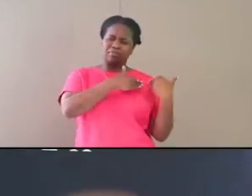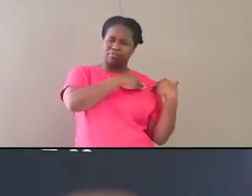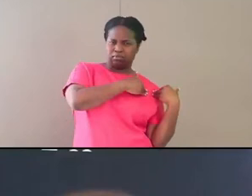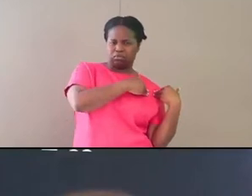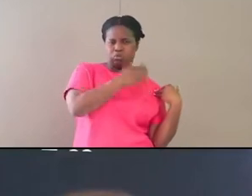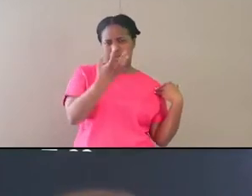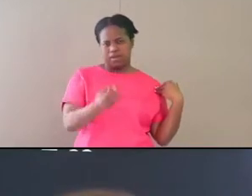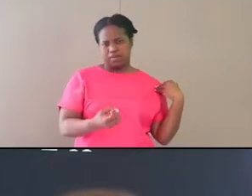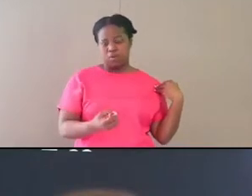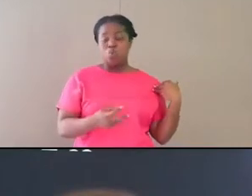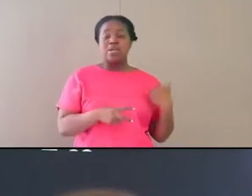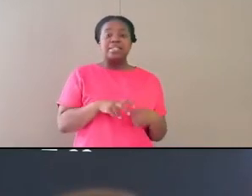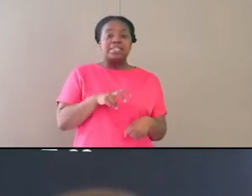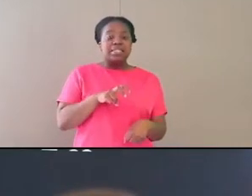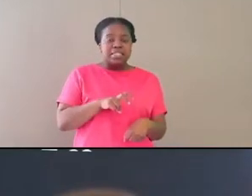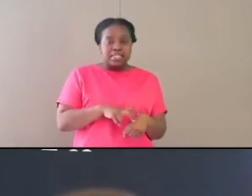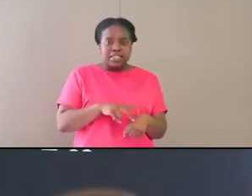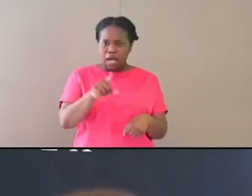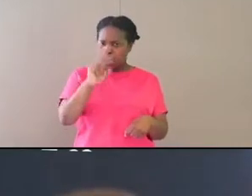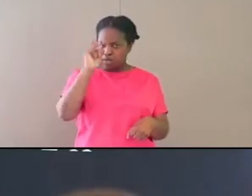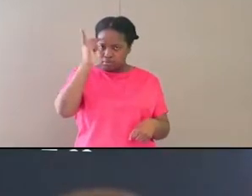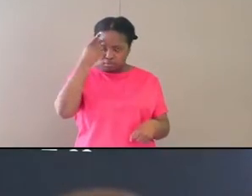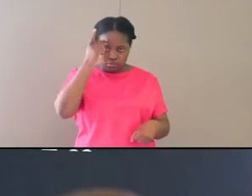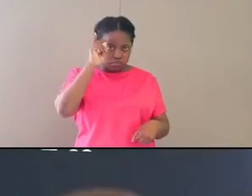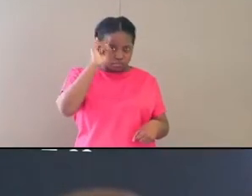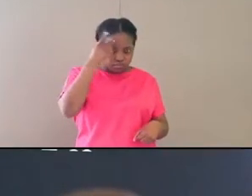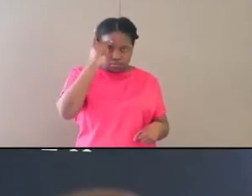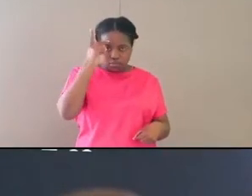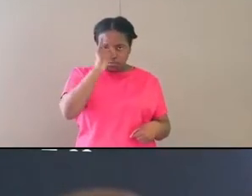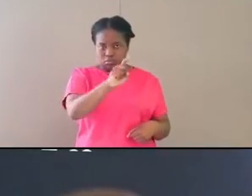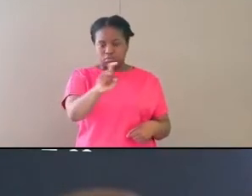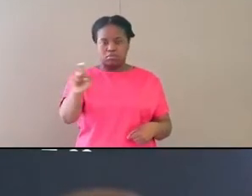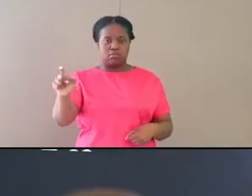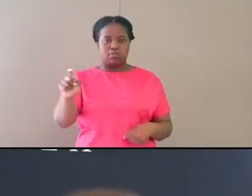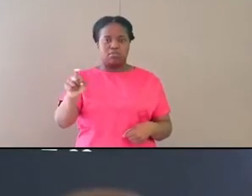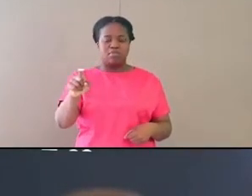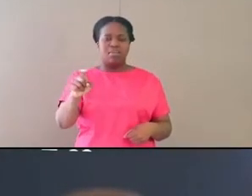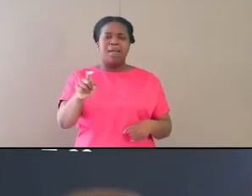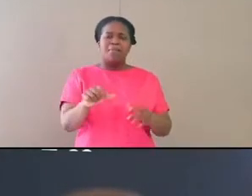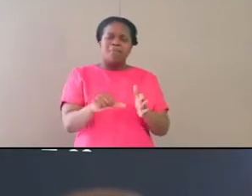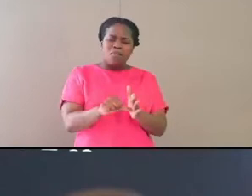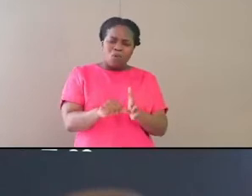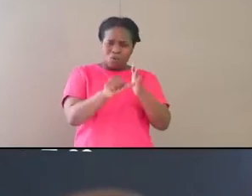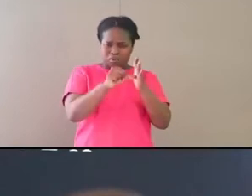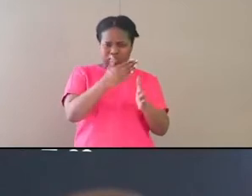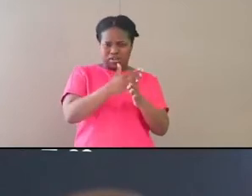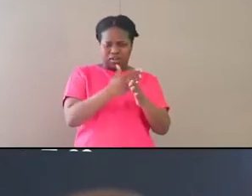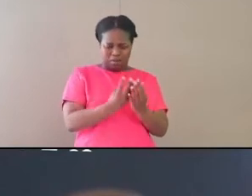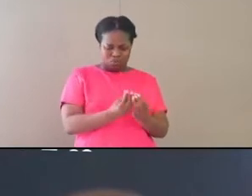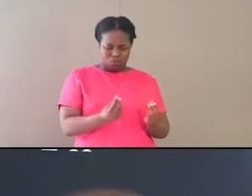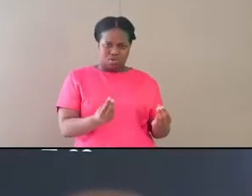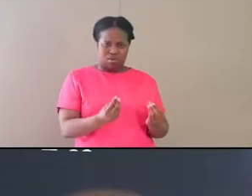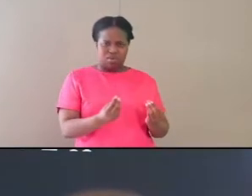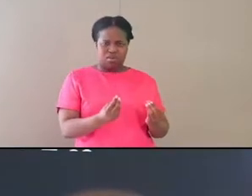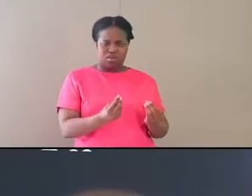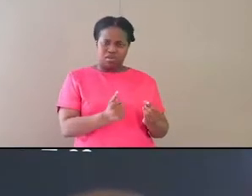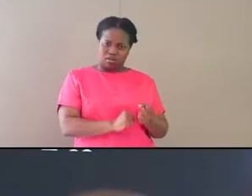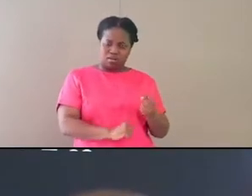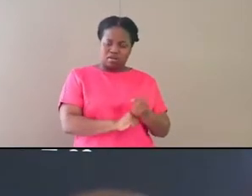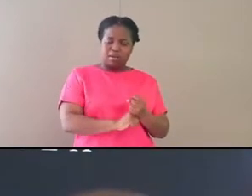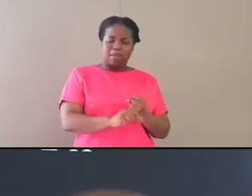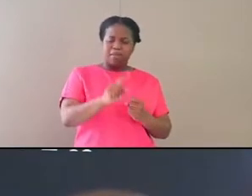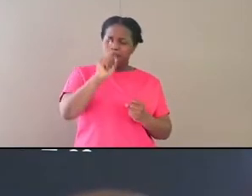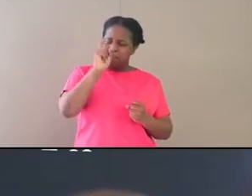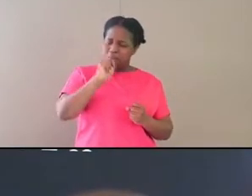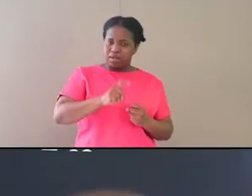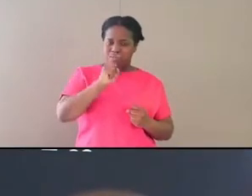We have to convince people about the important role that the CSG plays currently, but that actually we have